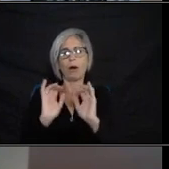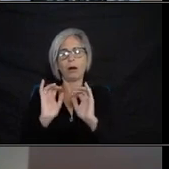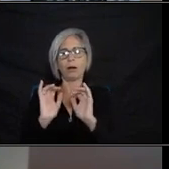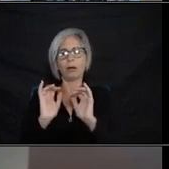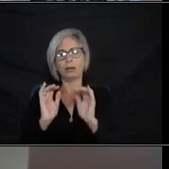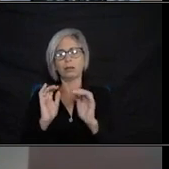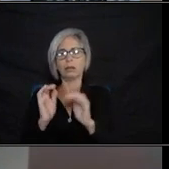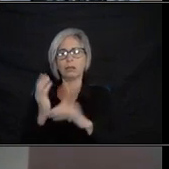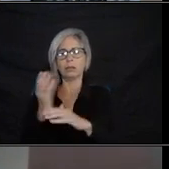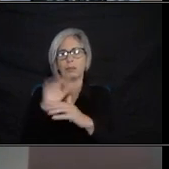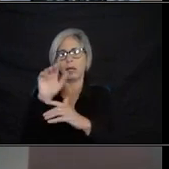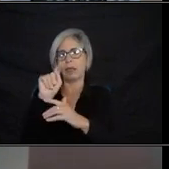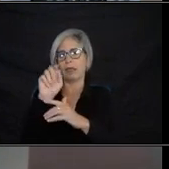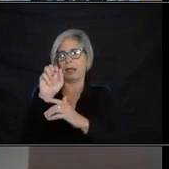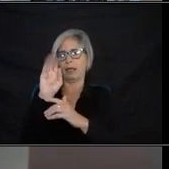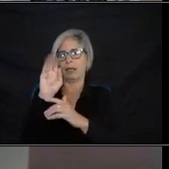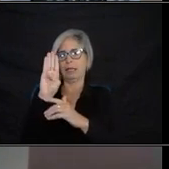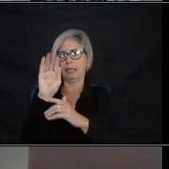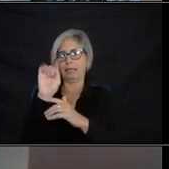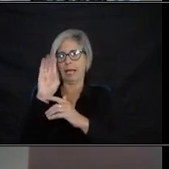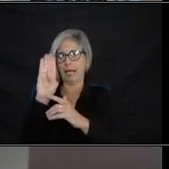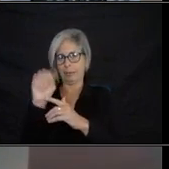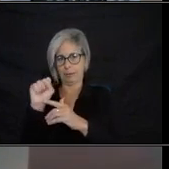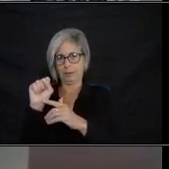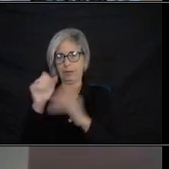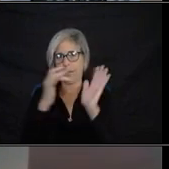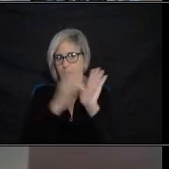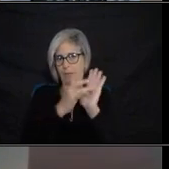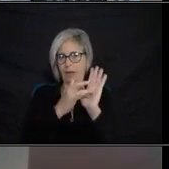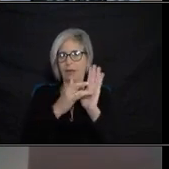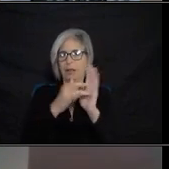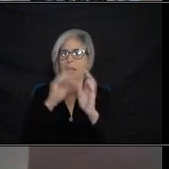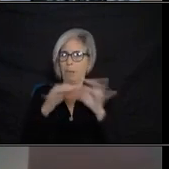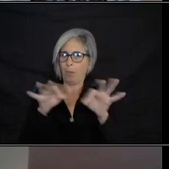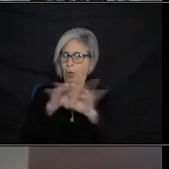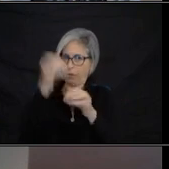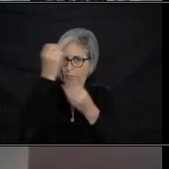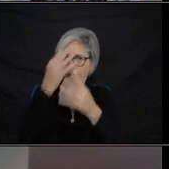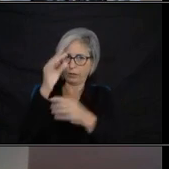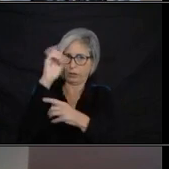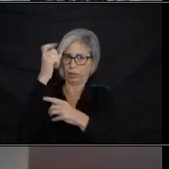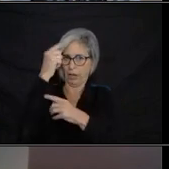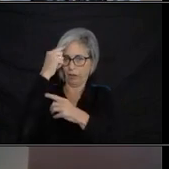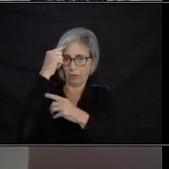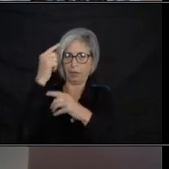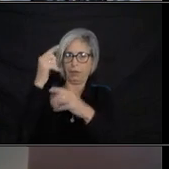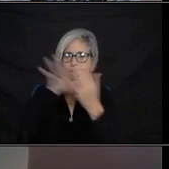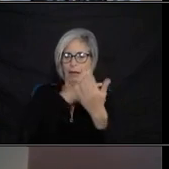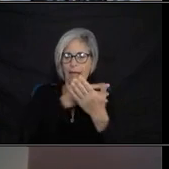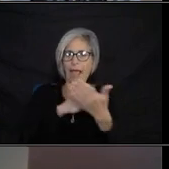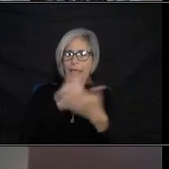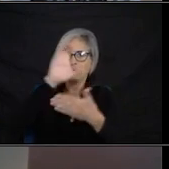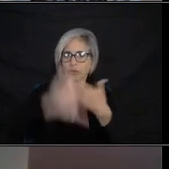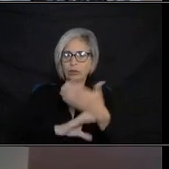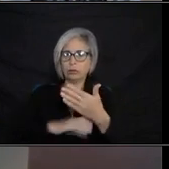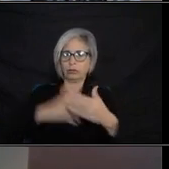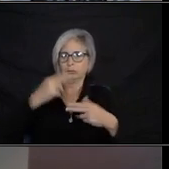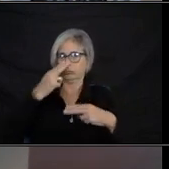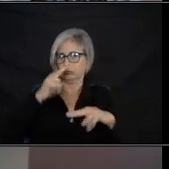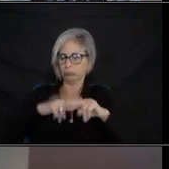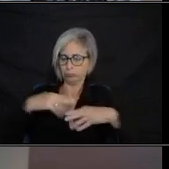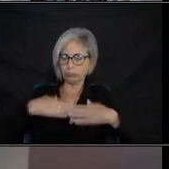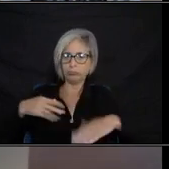the tabs that we have on it right now are report an issue, government, calendar, services, visitors, recreation and parks,